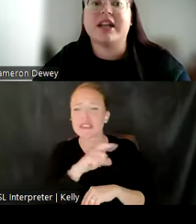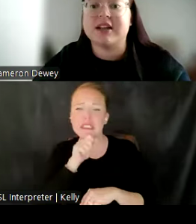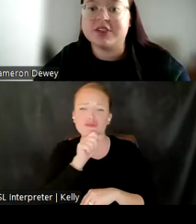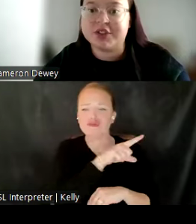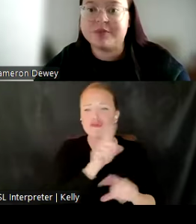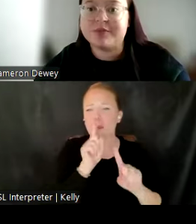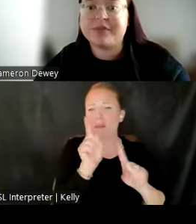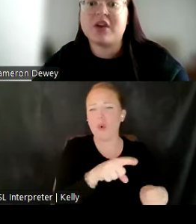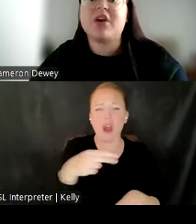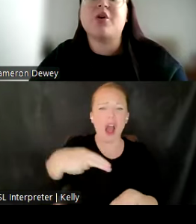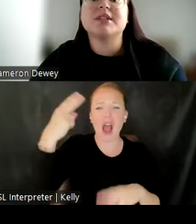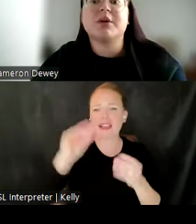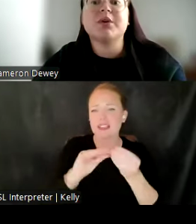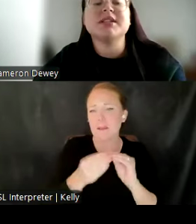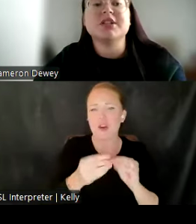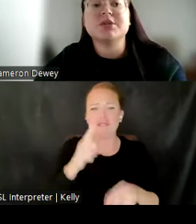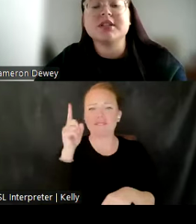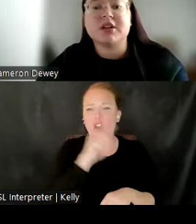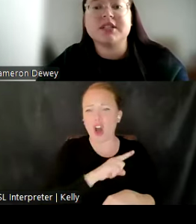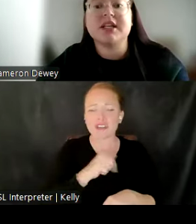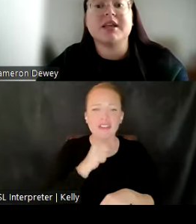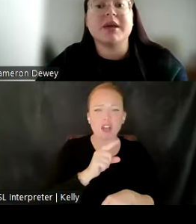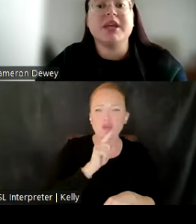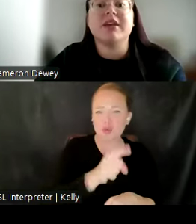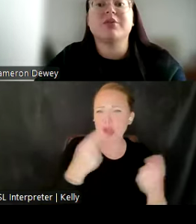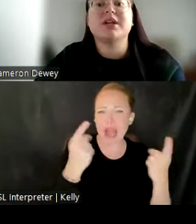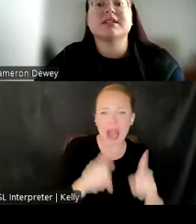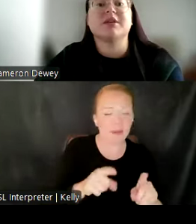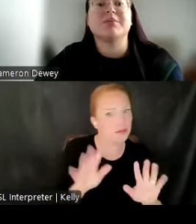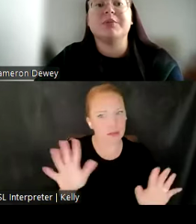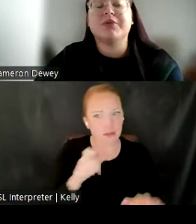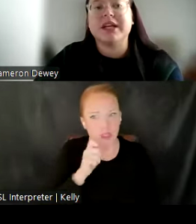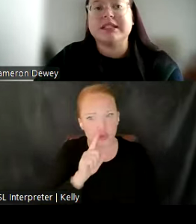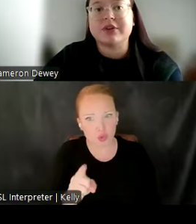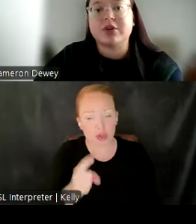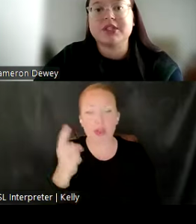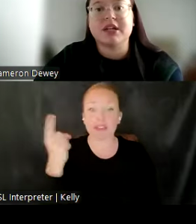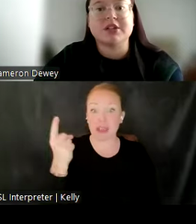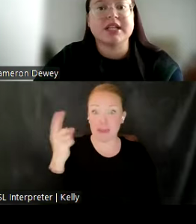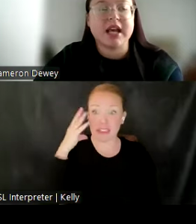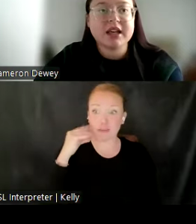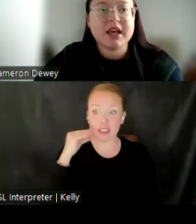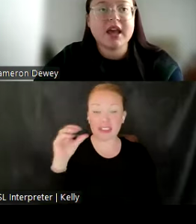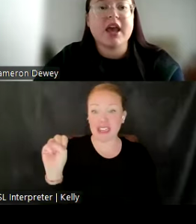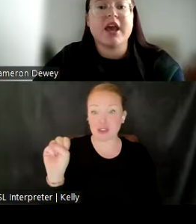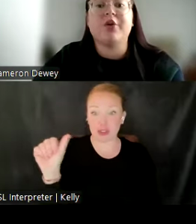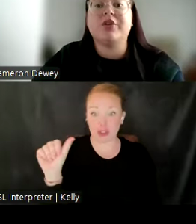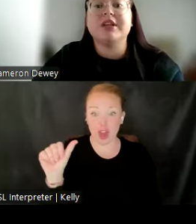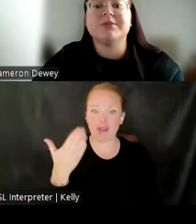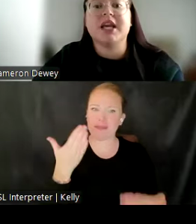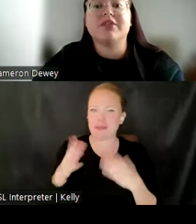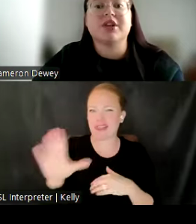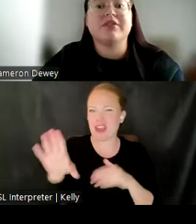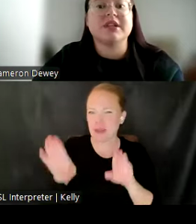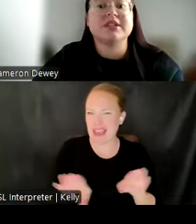and that is not true. When someone is sexually assaulted, they may behave in ways that some people find difficult to understand, and